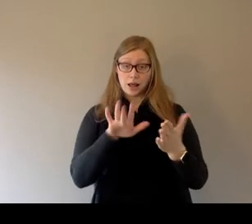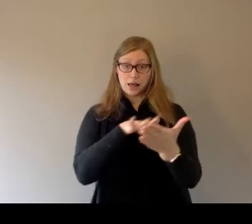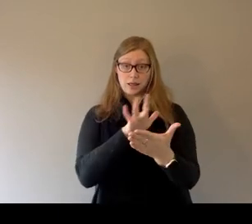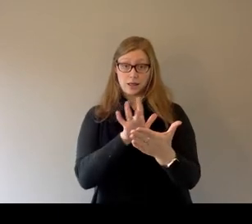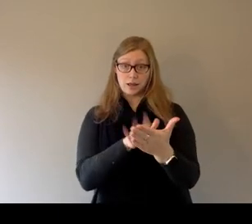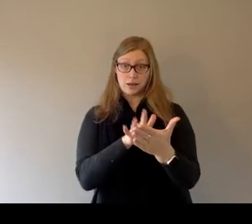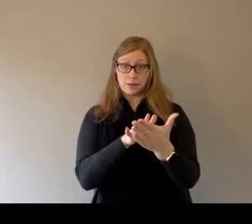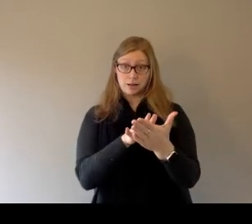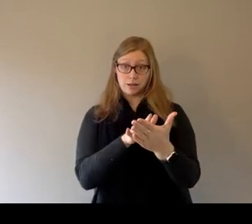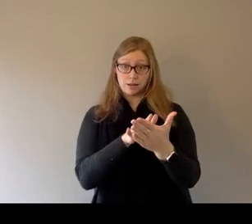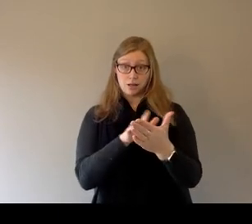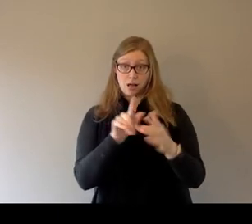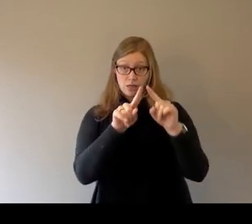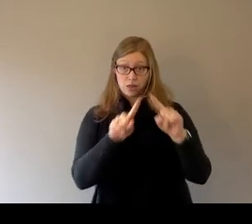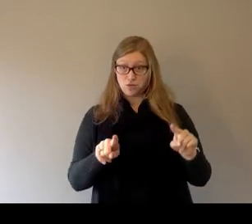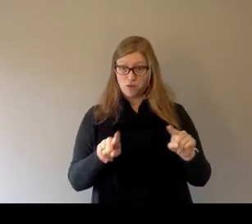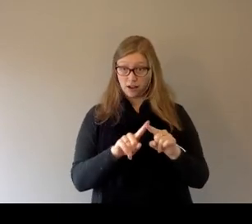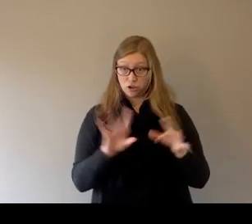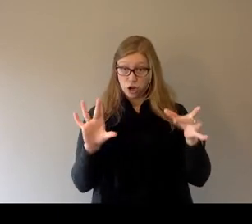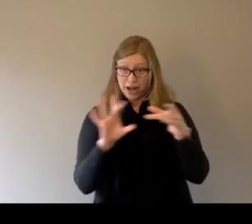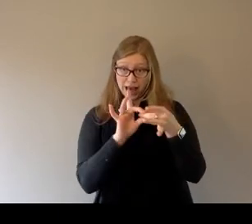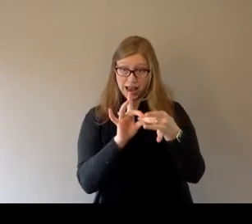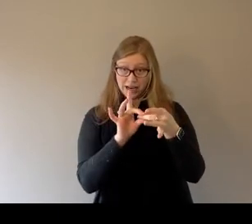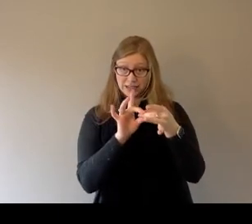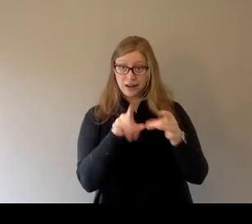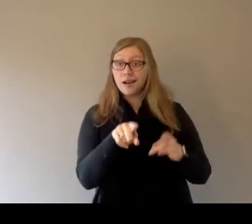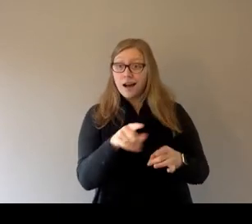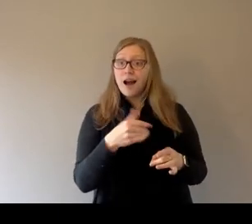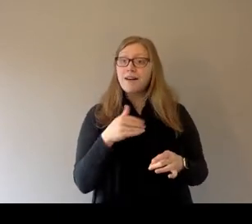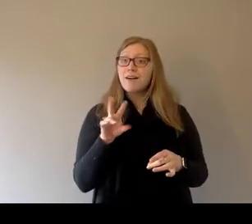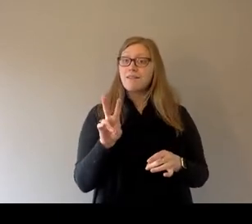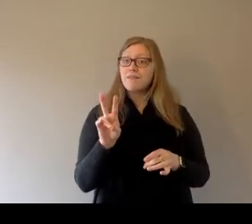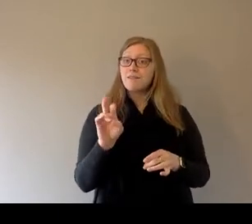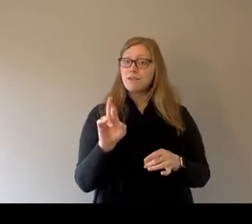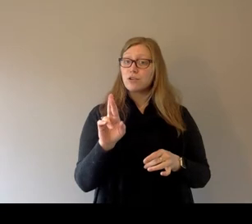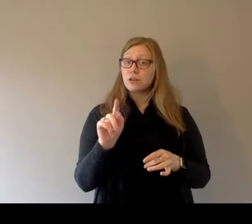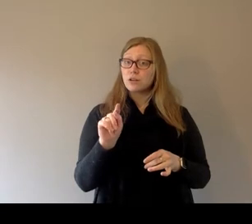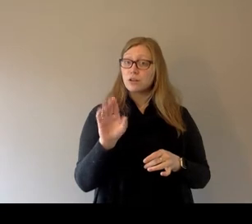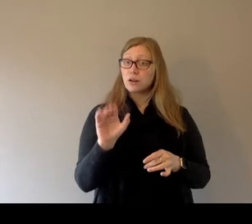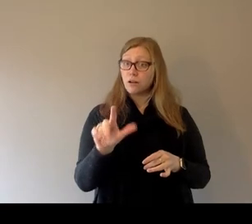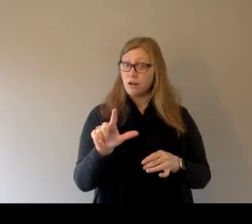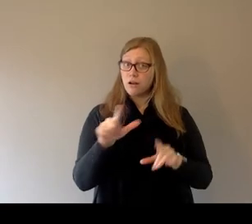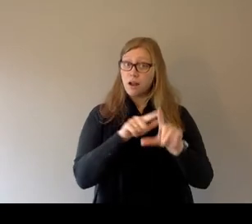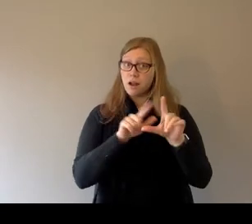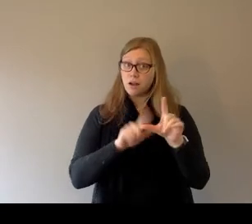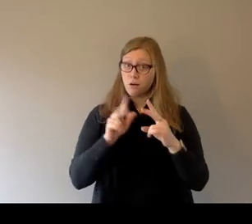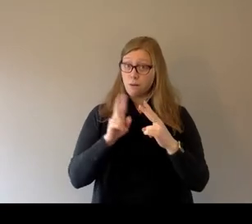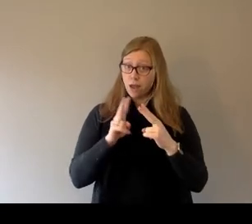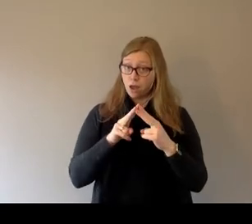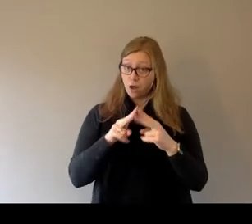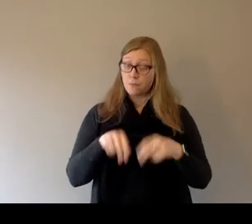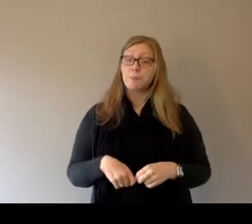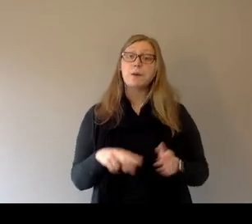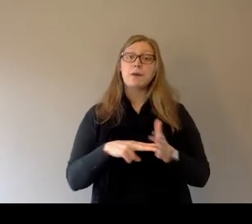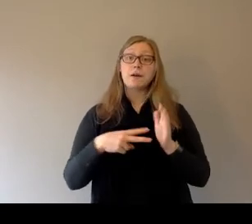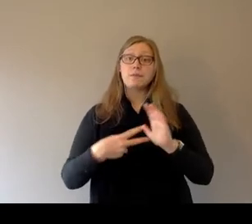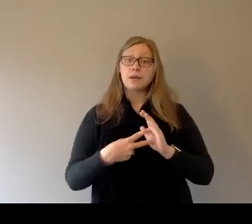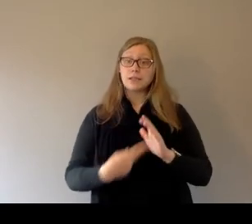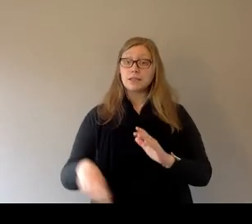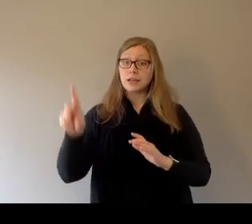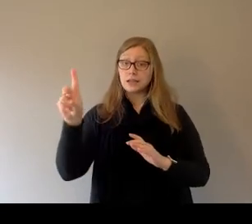which is often the case because there's a vertical angle pair. And so angle DCE and